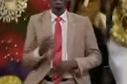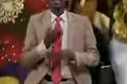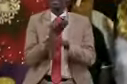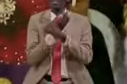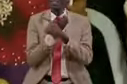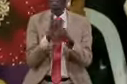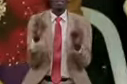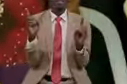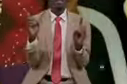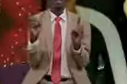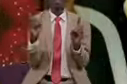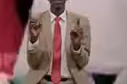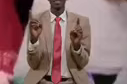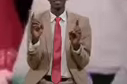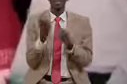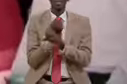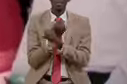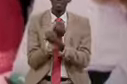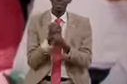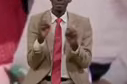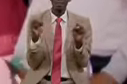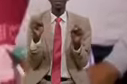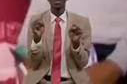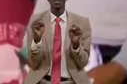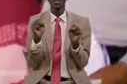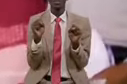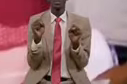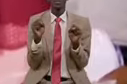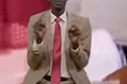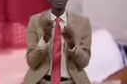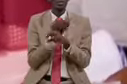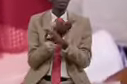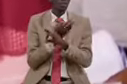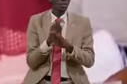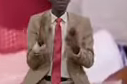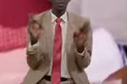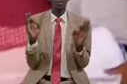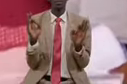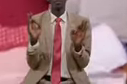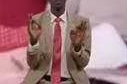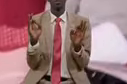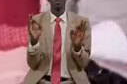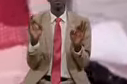Deliverance. Salvation. Freedom.